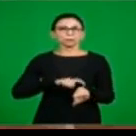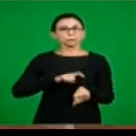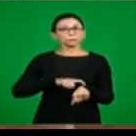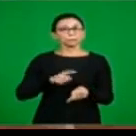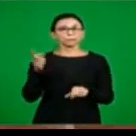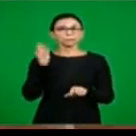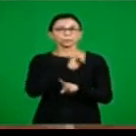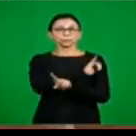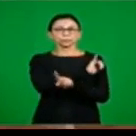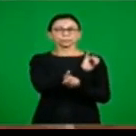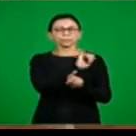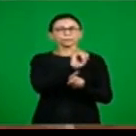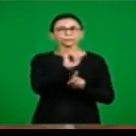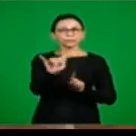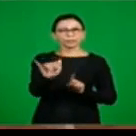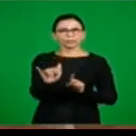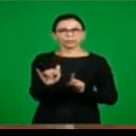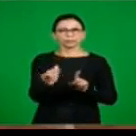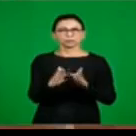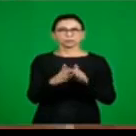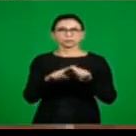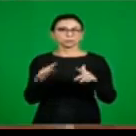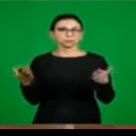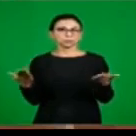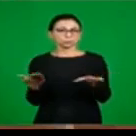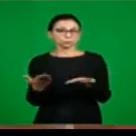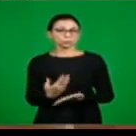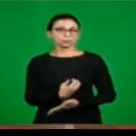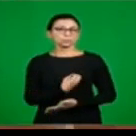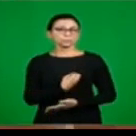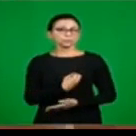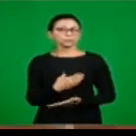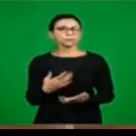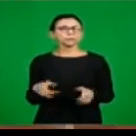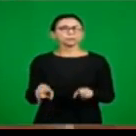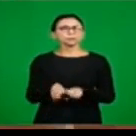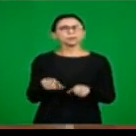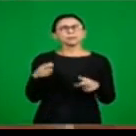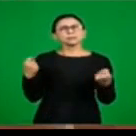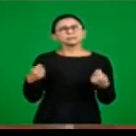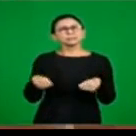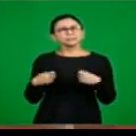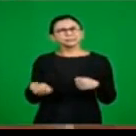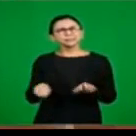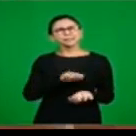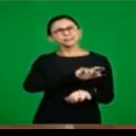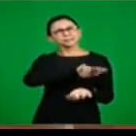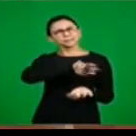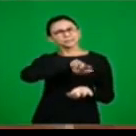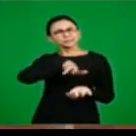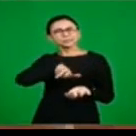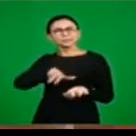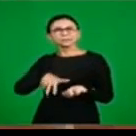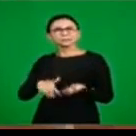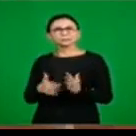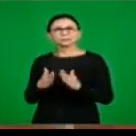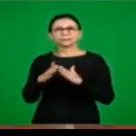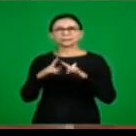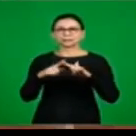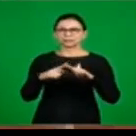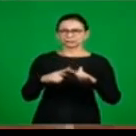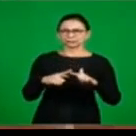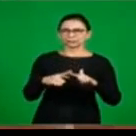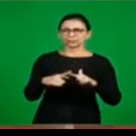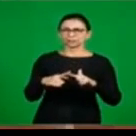to the prophetic moment that the church is living and the necessity of this church